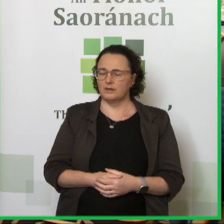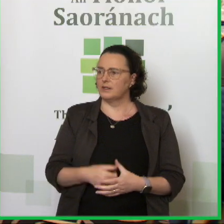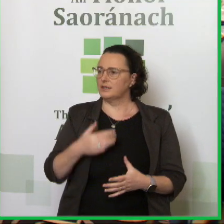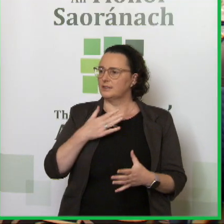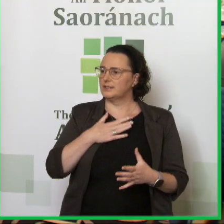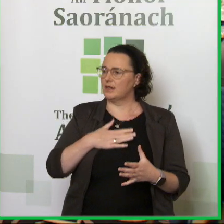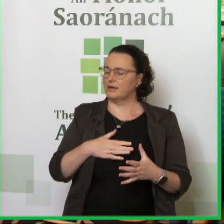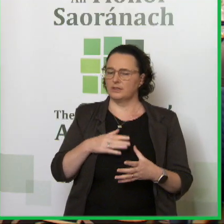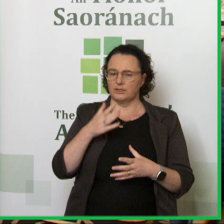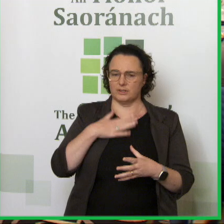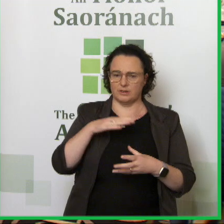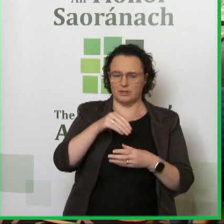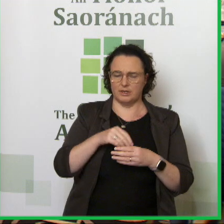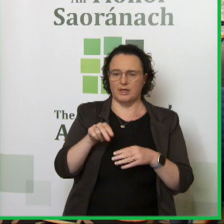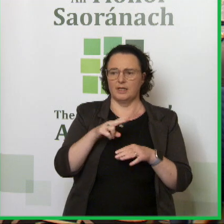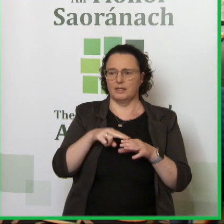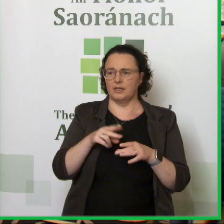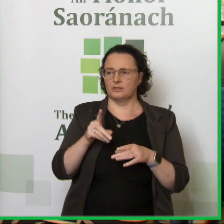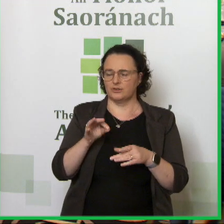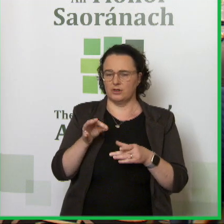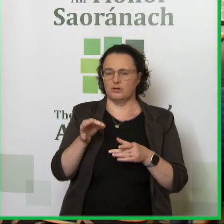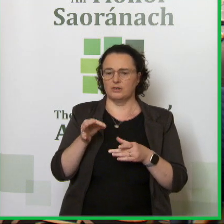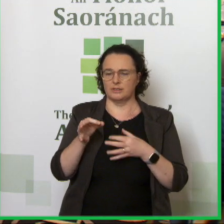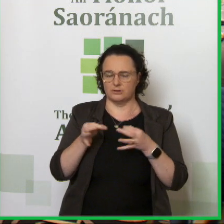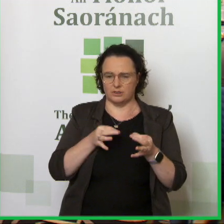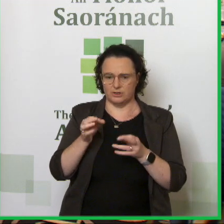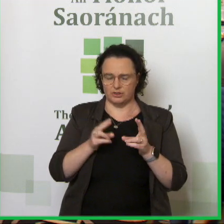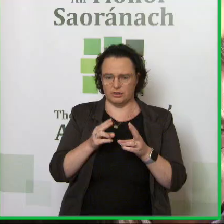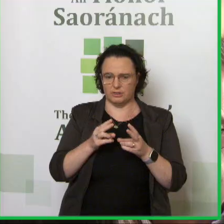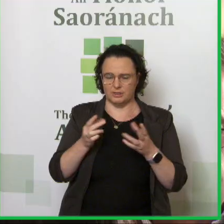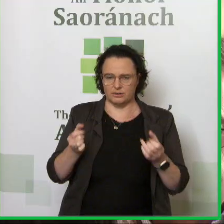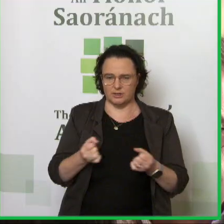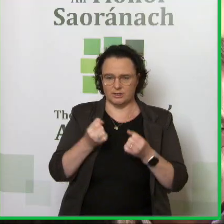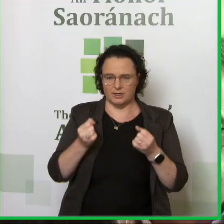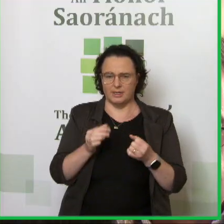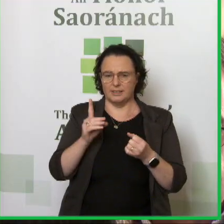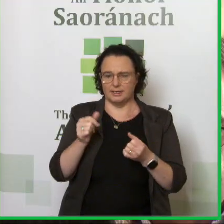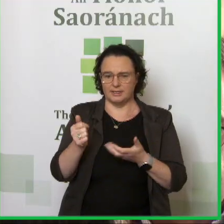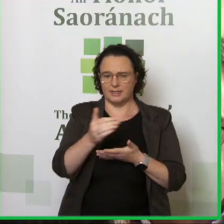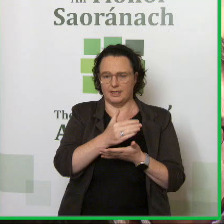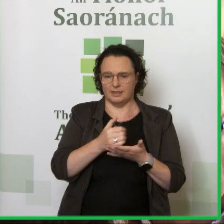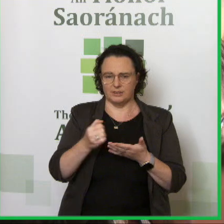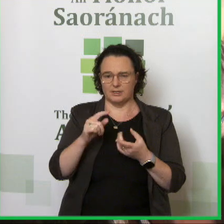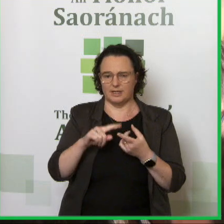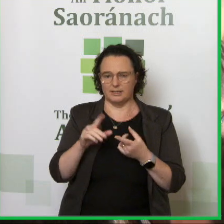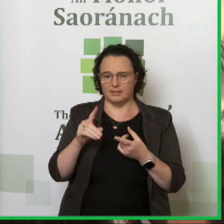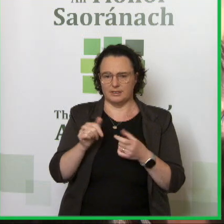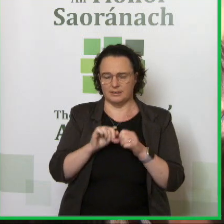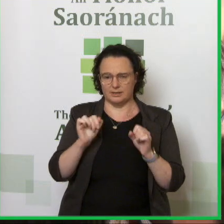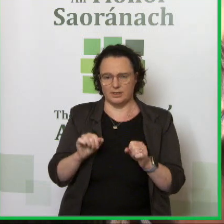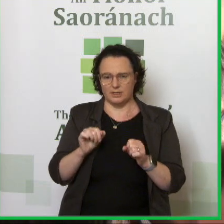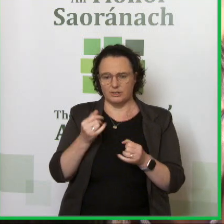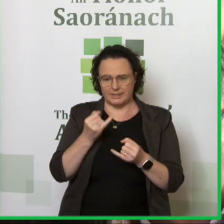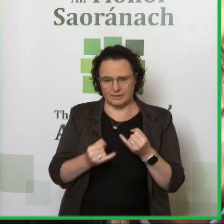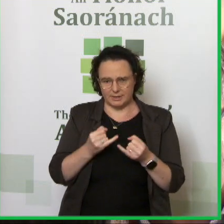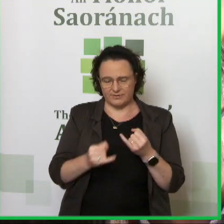include, so the national drug strategy should strengthen the national research, data collection and data system for drugs, just to specify